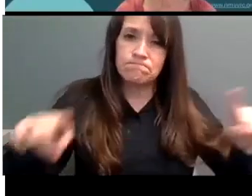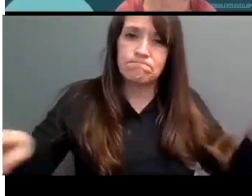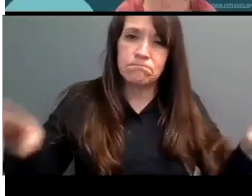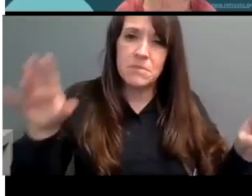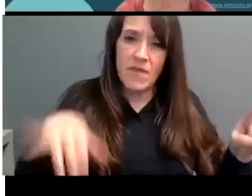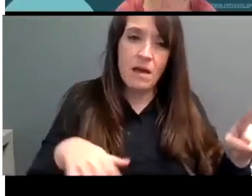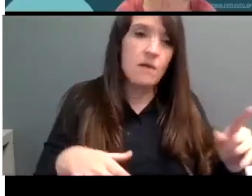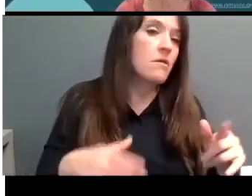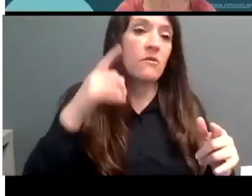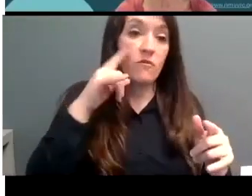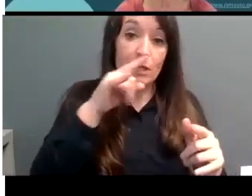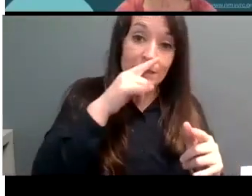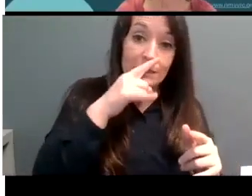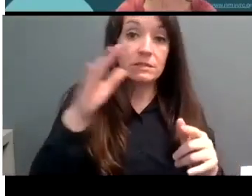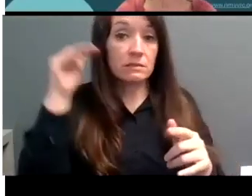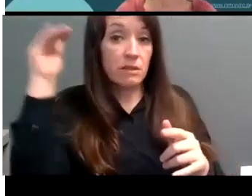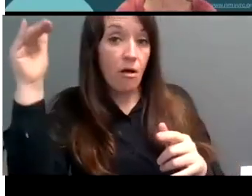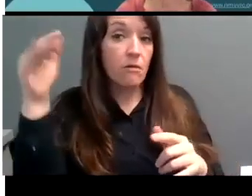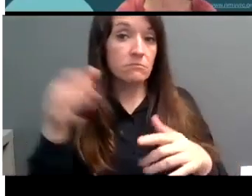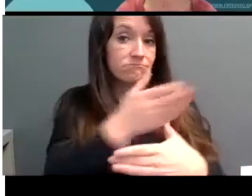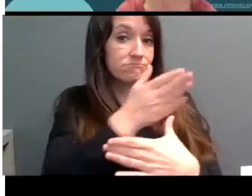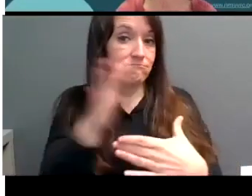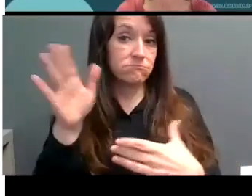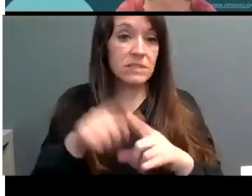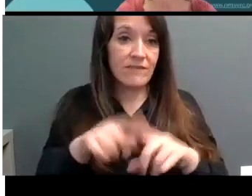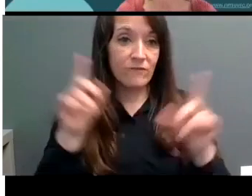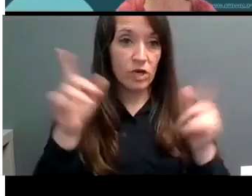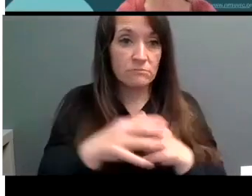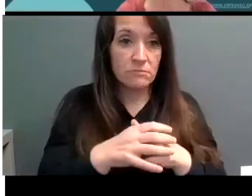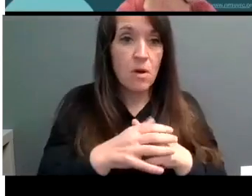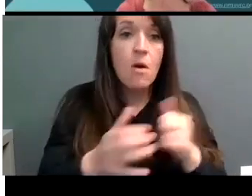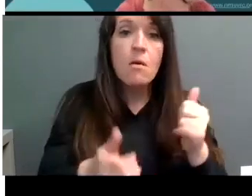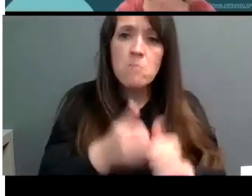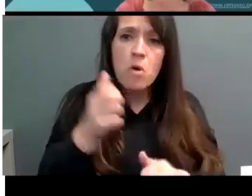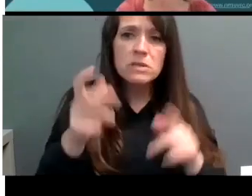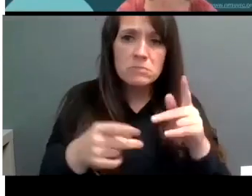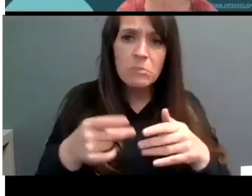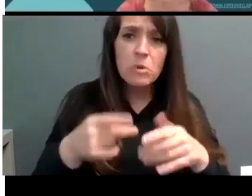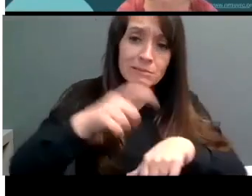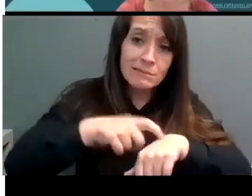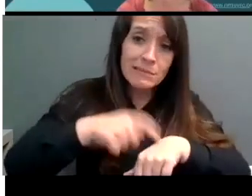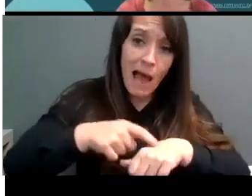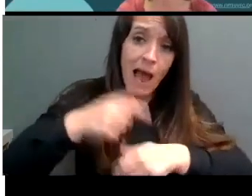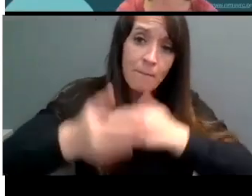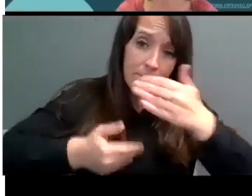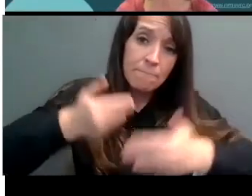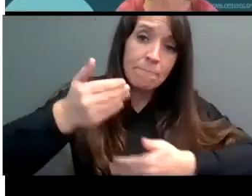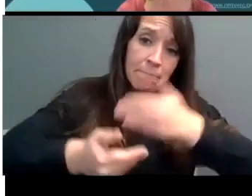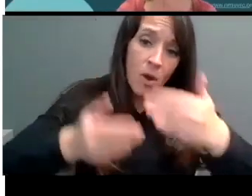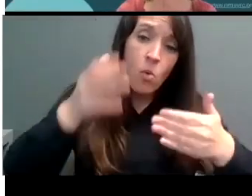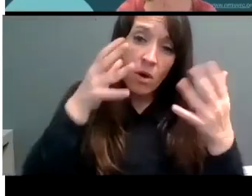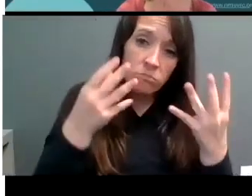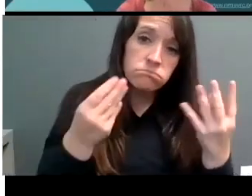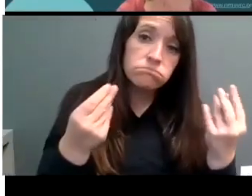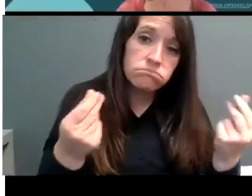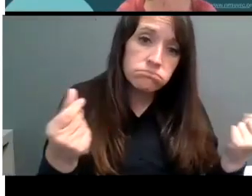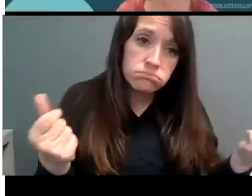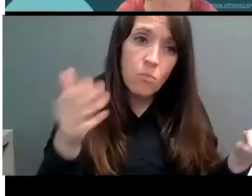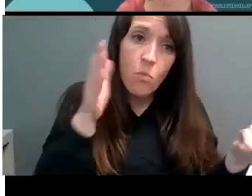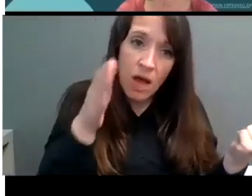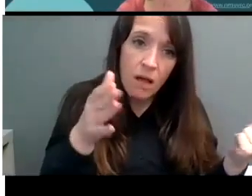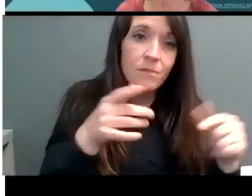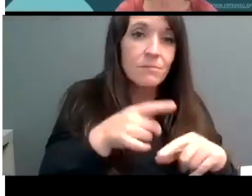can persist. Individual, family, and environmental factors are very important to consider because they impact severity